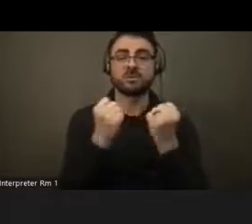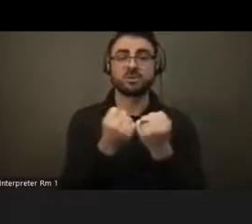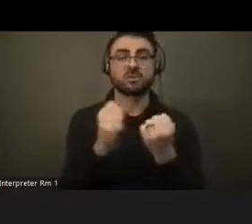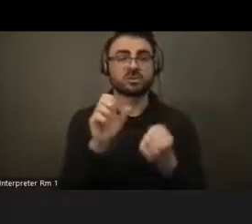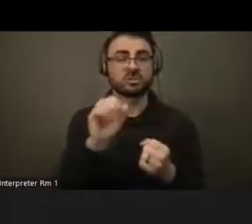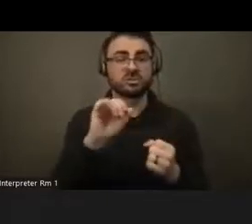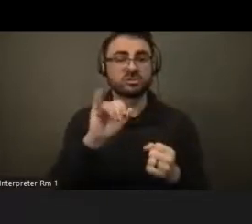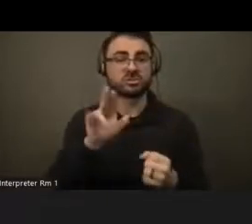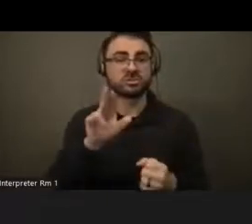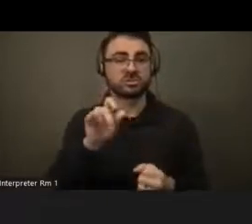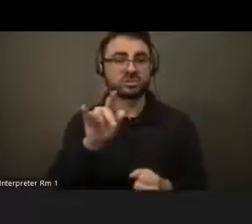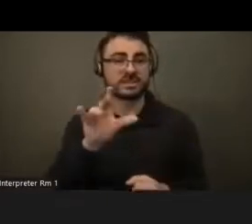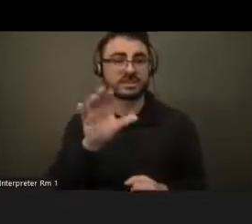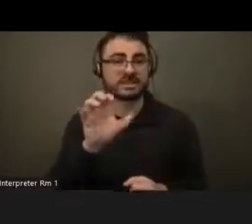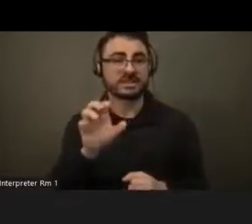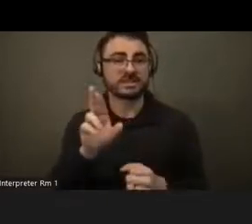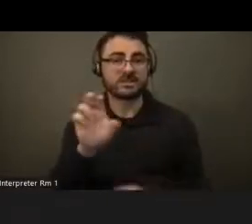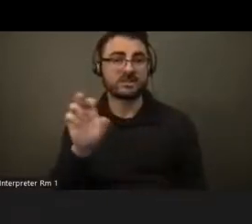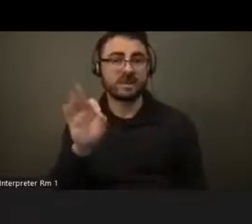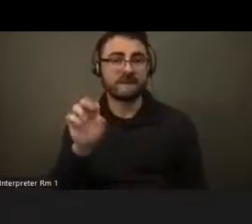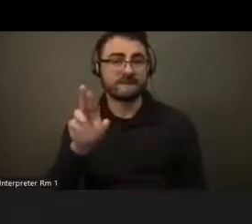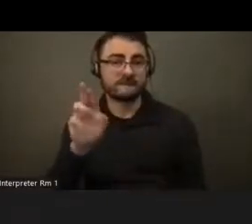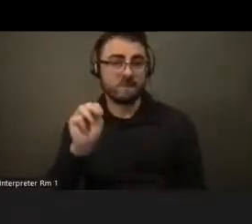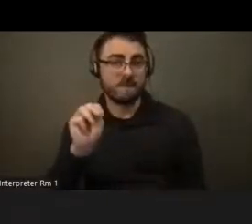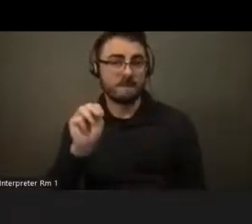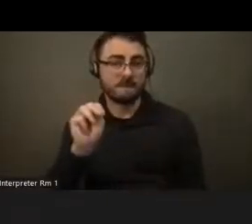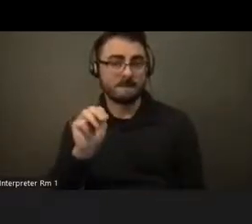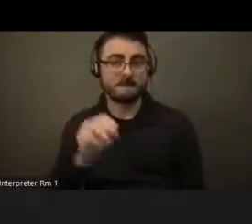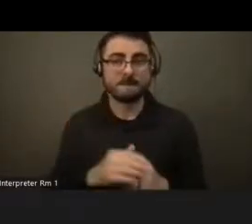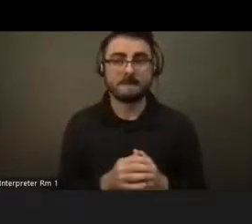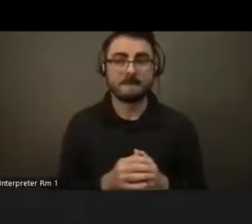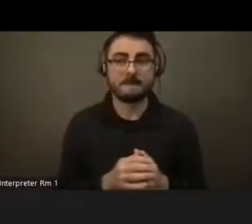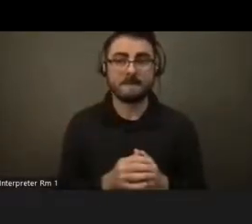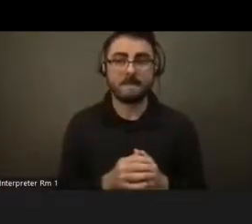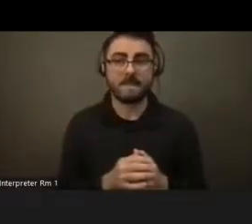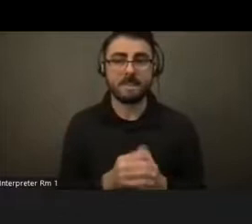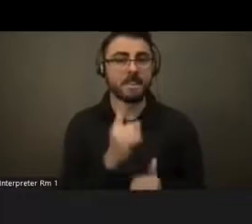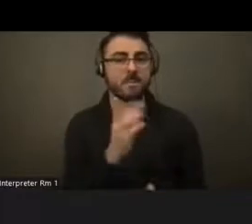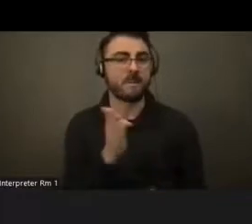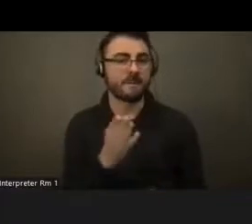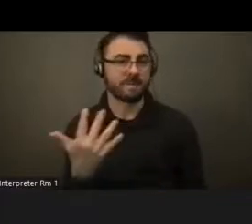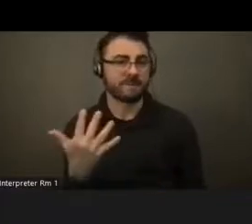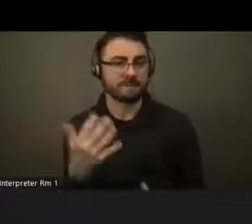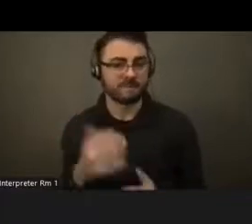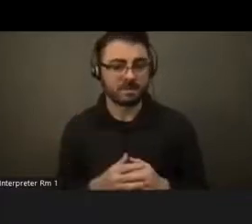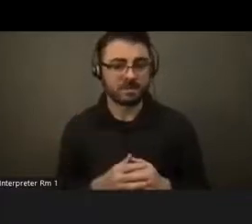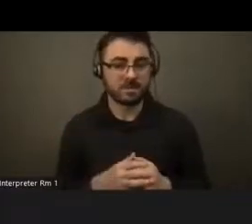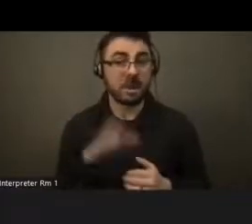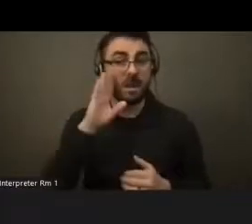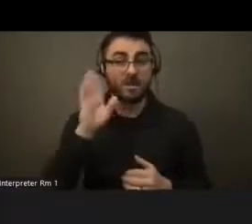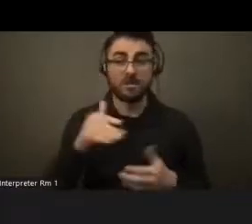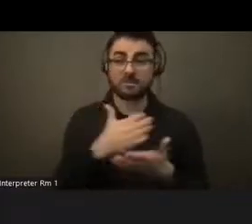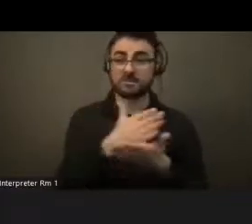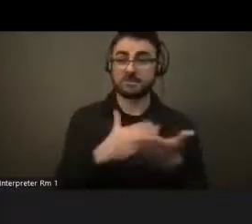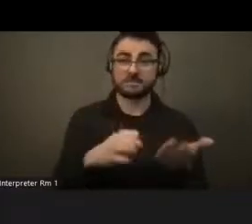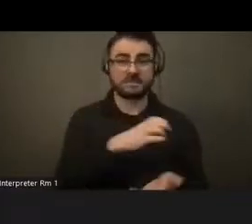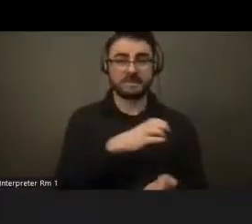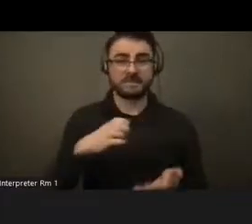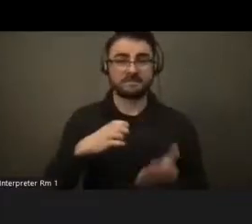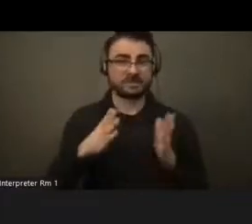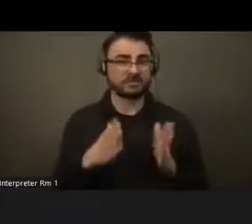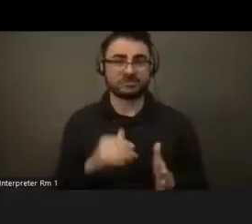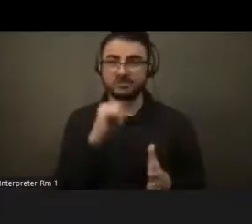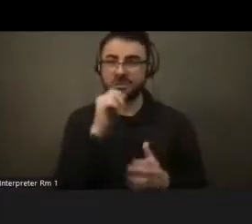as one of 5. I know that there are some commissioners who don't support this